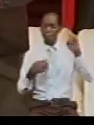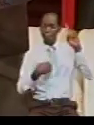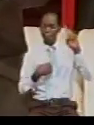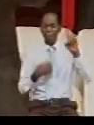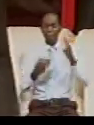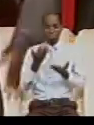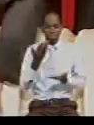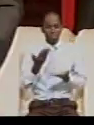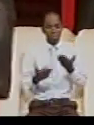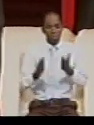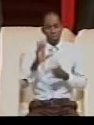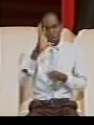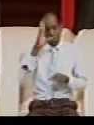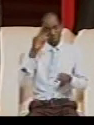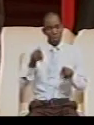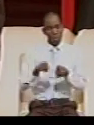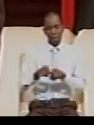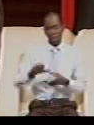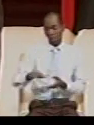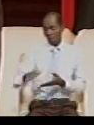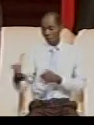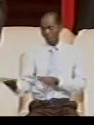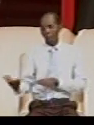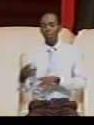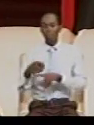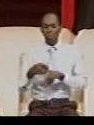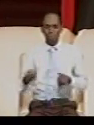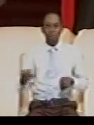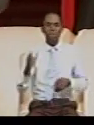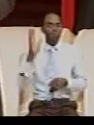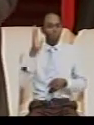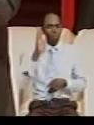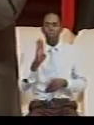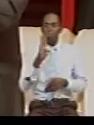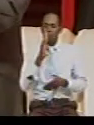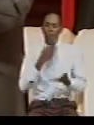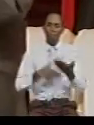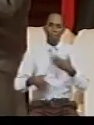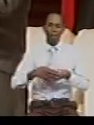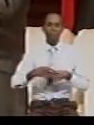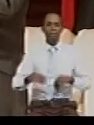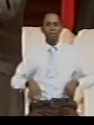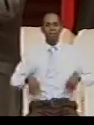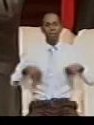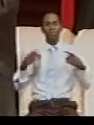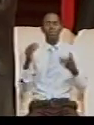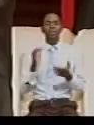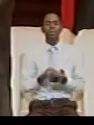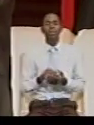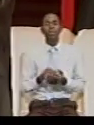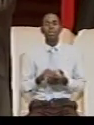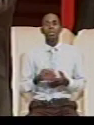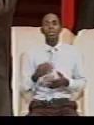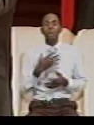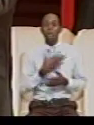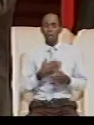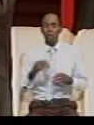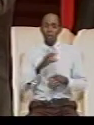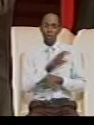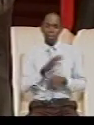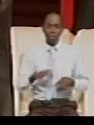again. But he wasn't saying that only for Lazarus. He's saying it for you. That even though you are